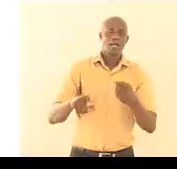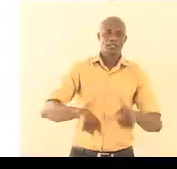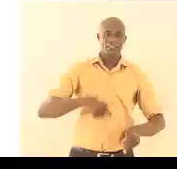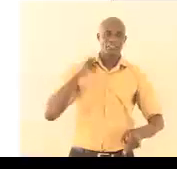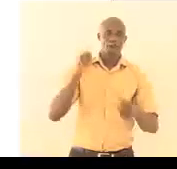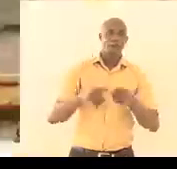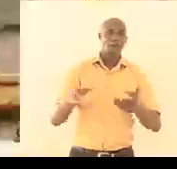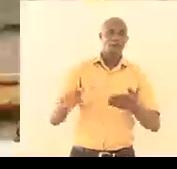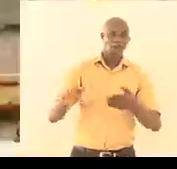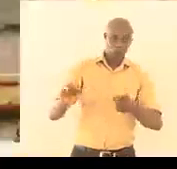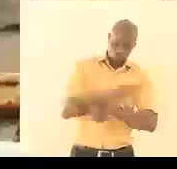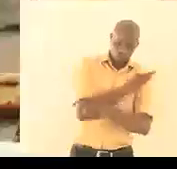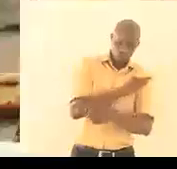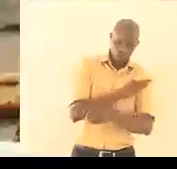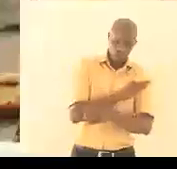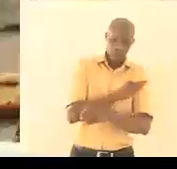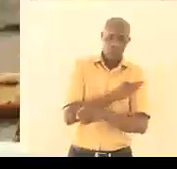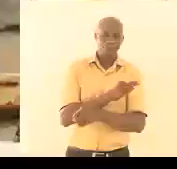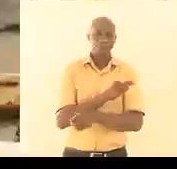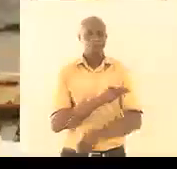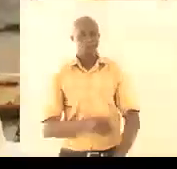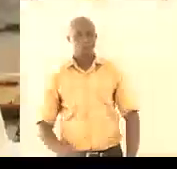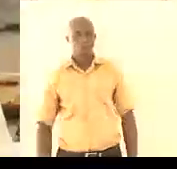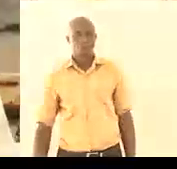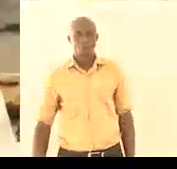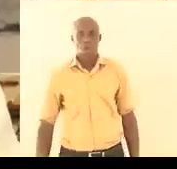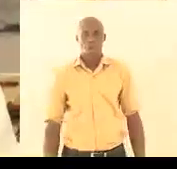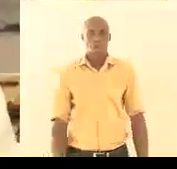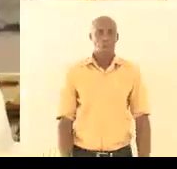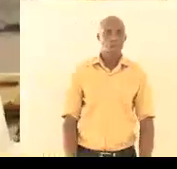full. Scripture passages for our reflection.